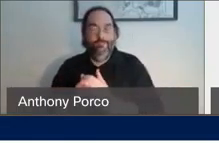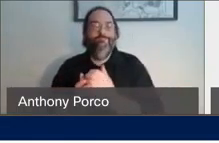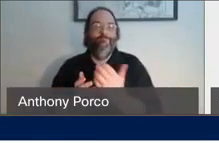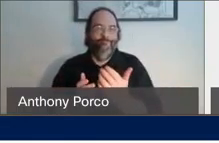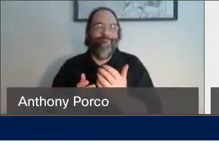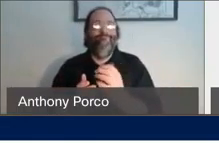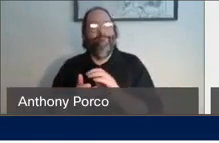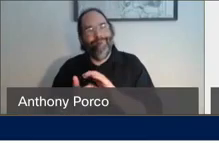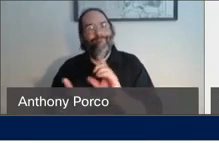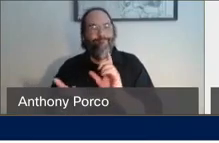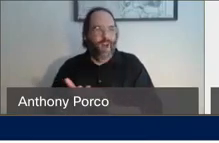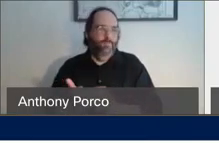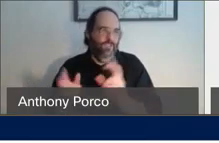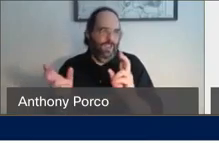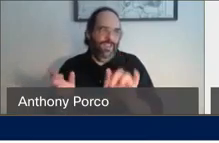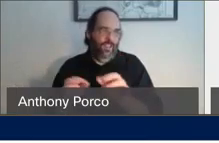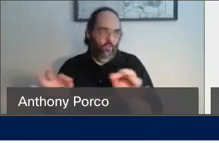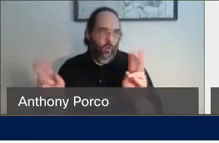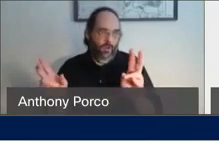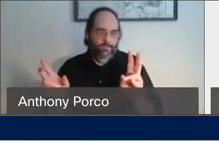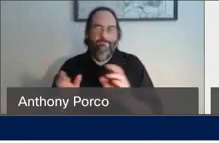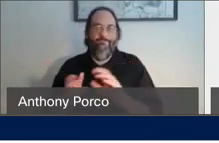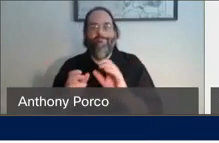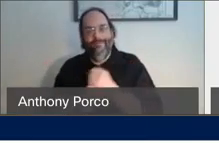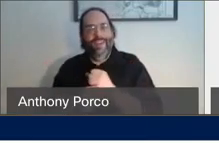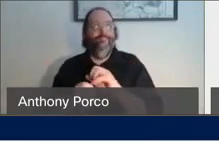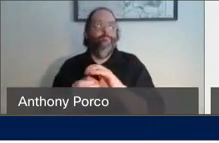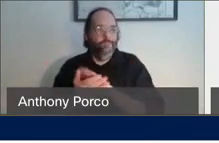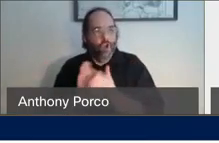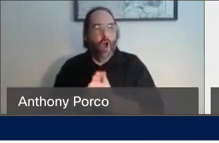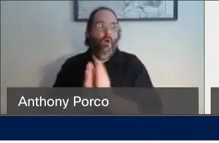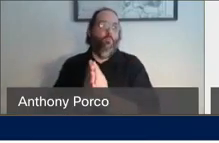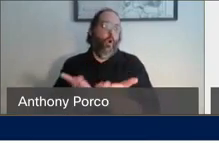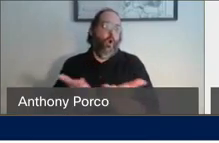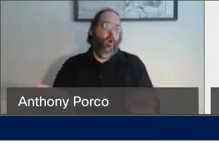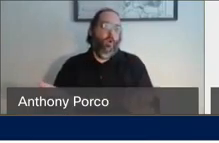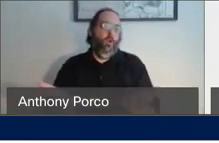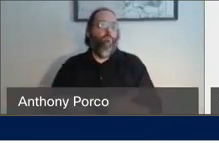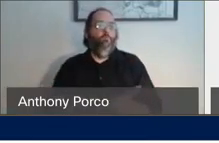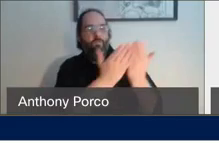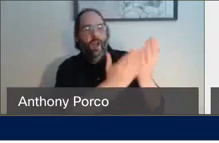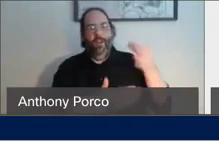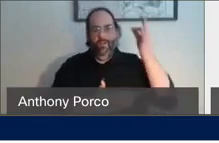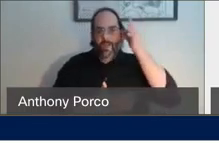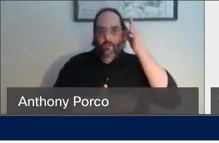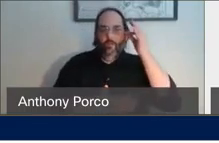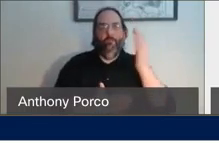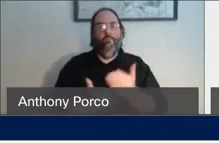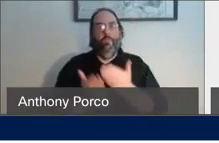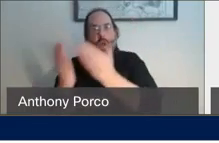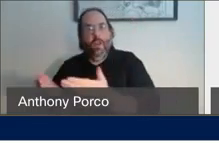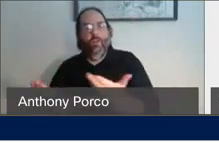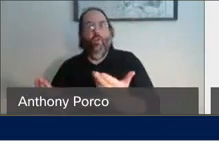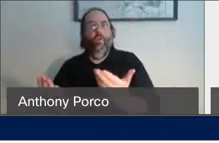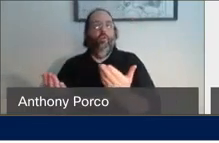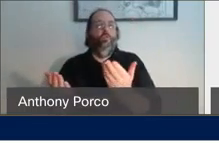information, and then publishing that story, that book of DDS to federal reporting or state or the Office of the City Administrator and